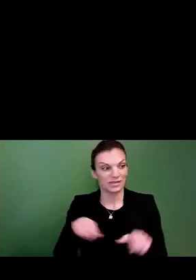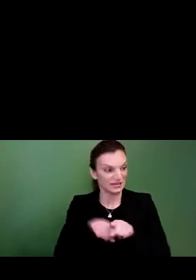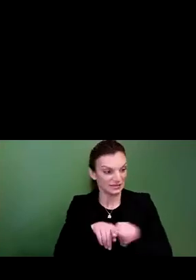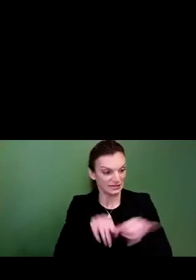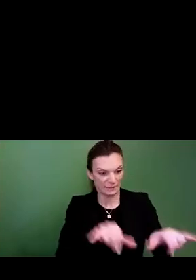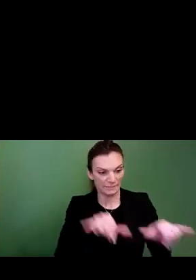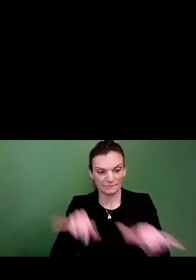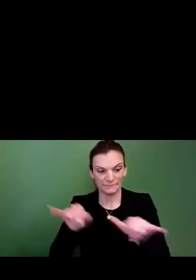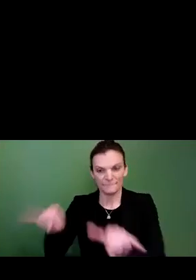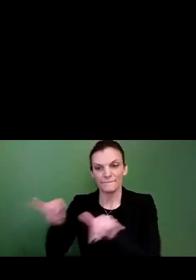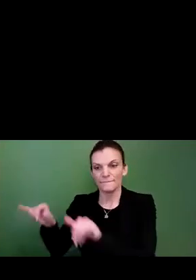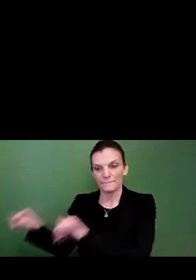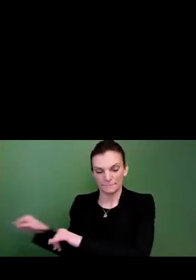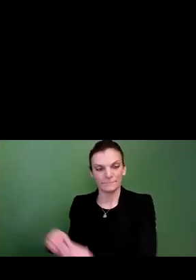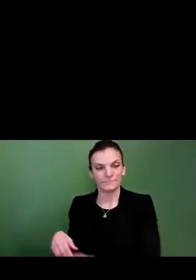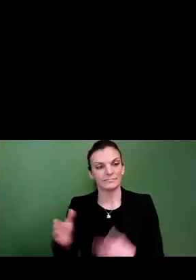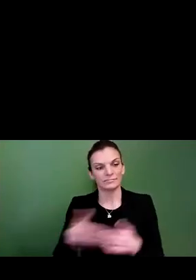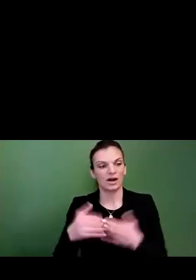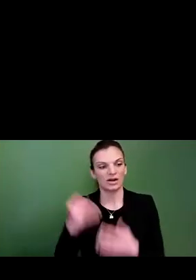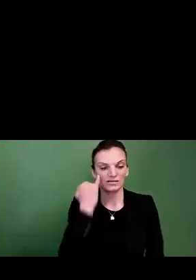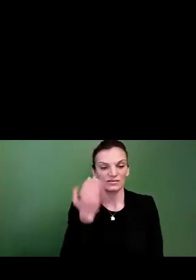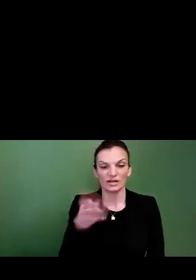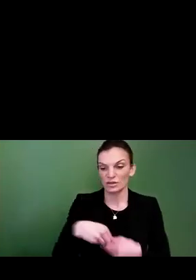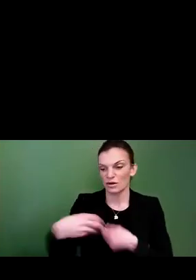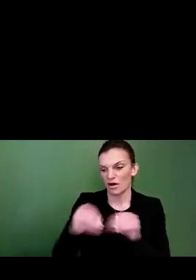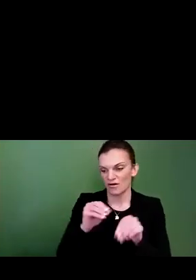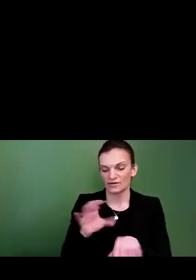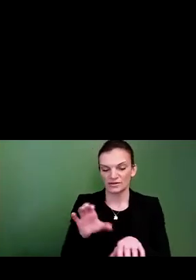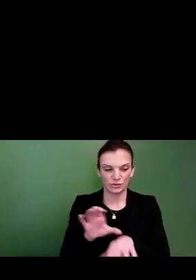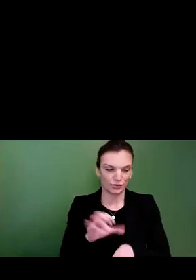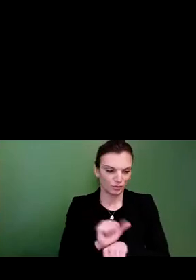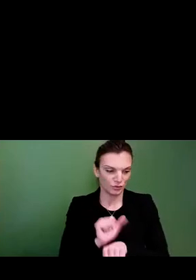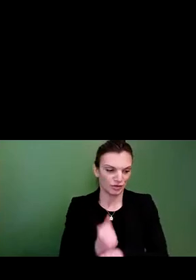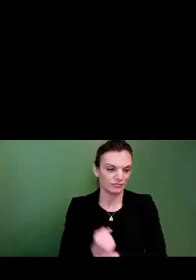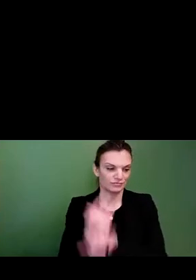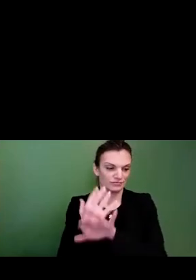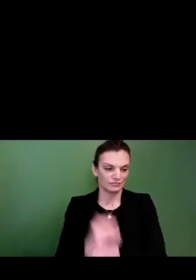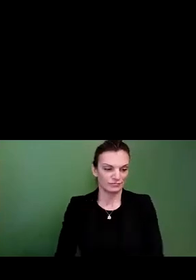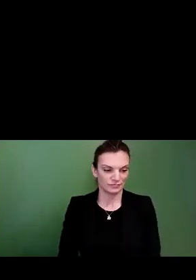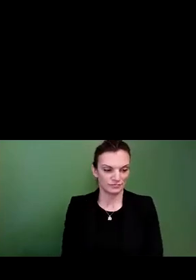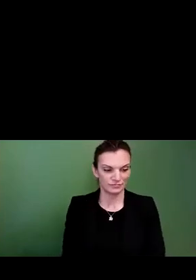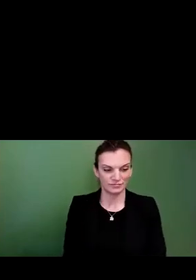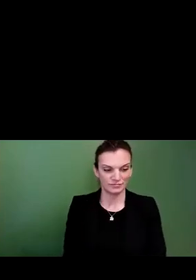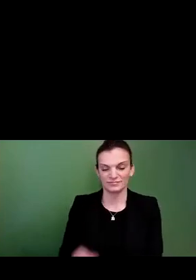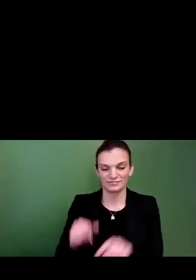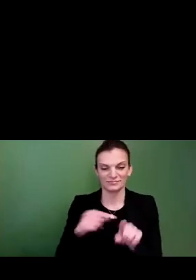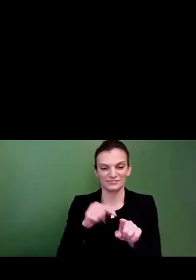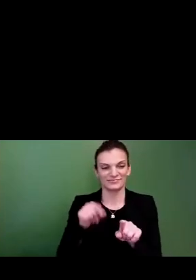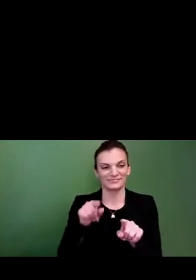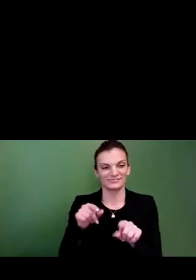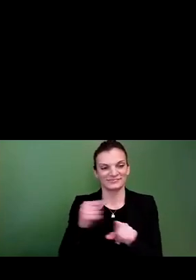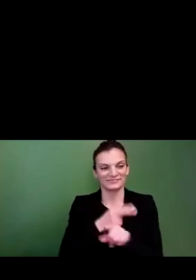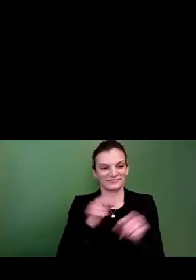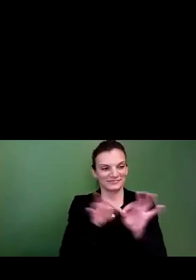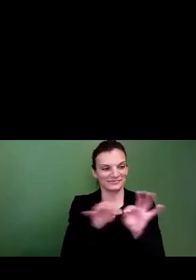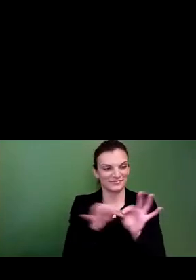time, regardless if they are in the office or working remotely. The same goes with keeping in touch. Using a messaging